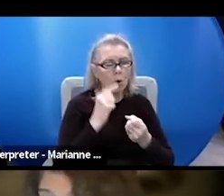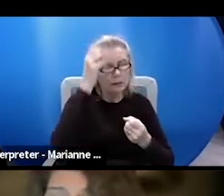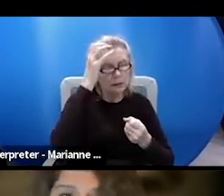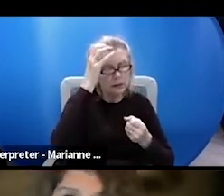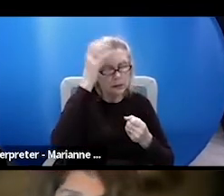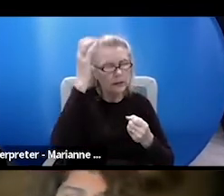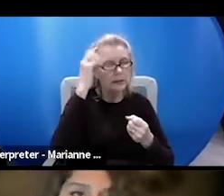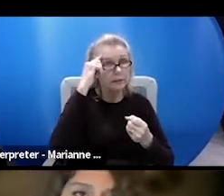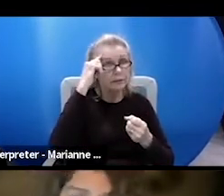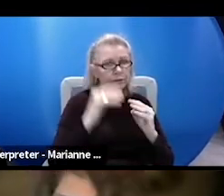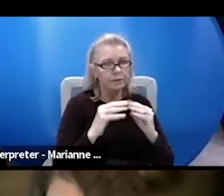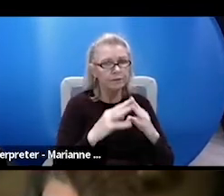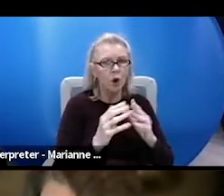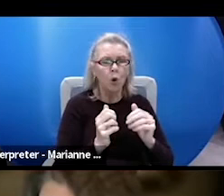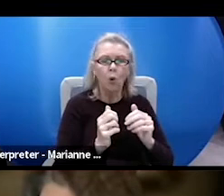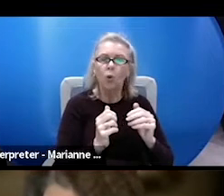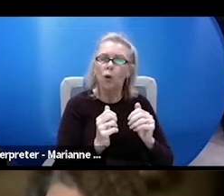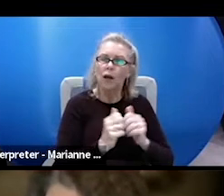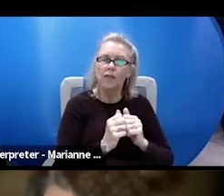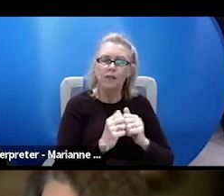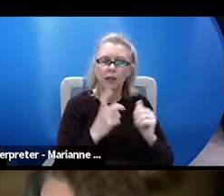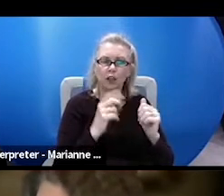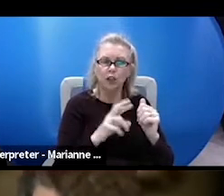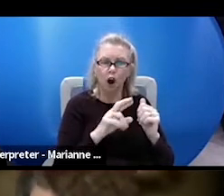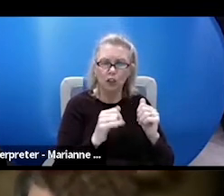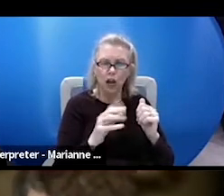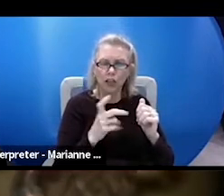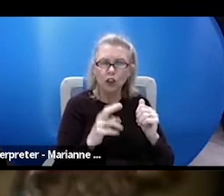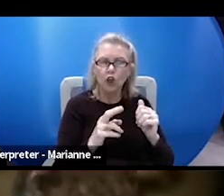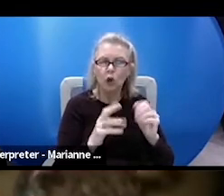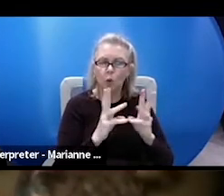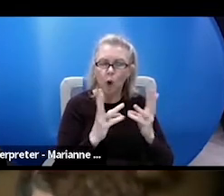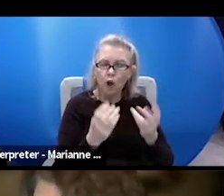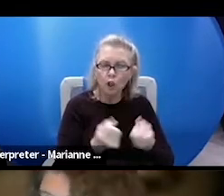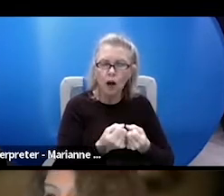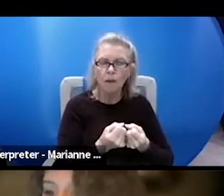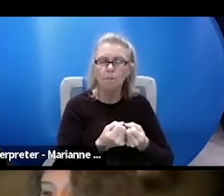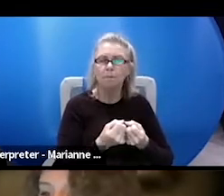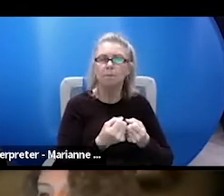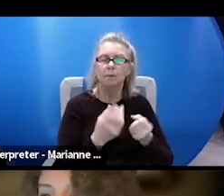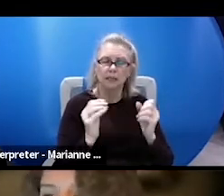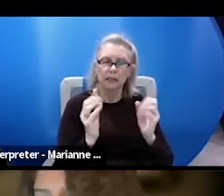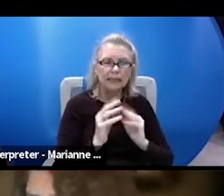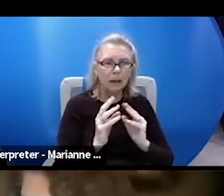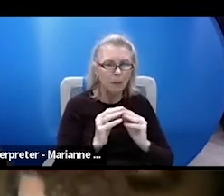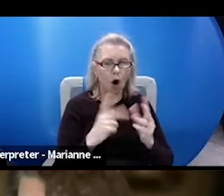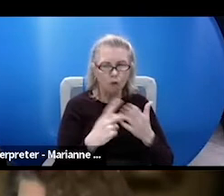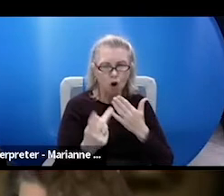the launch of the Dar Jacir workshop and seminar programs. And at that